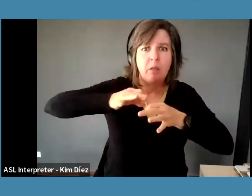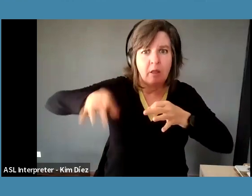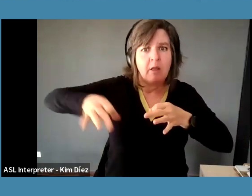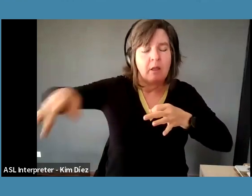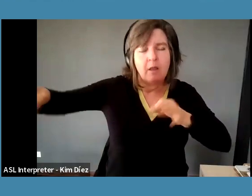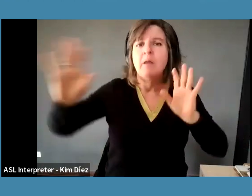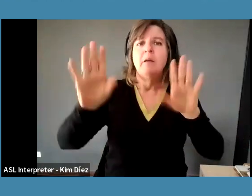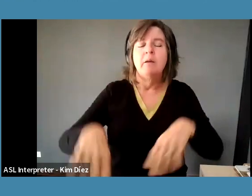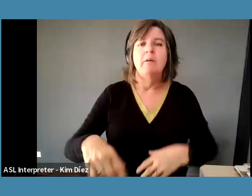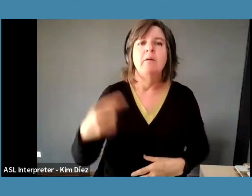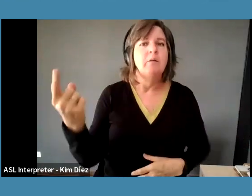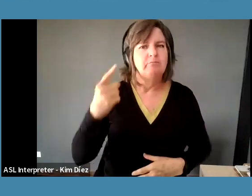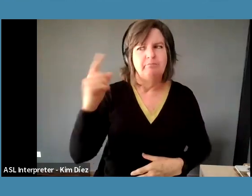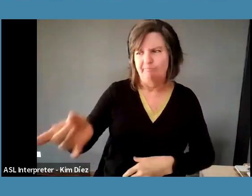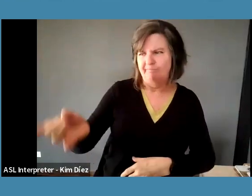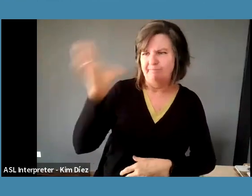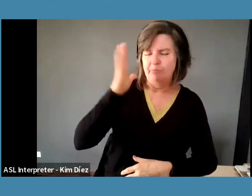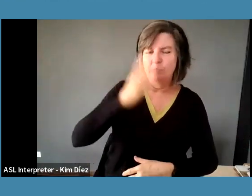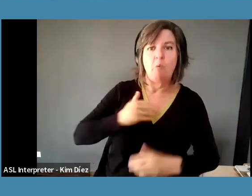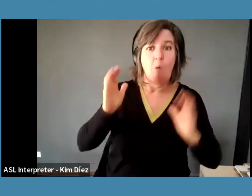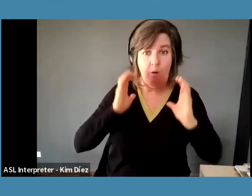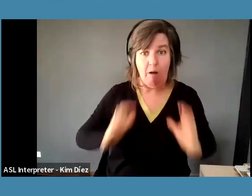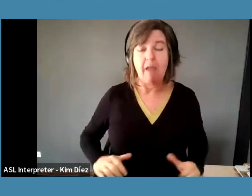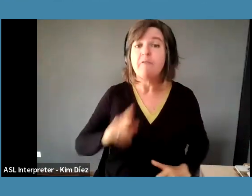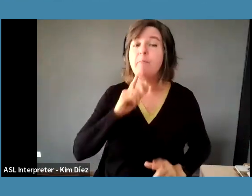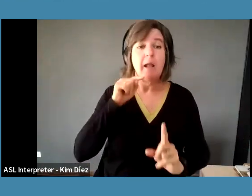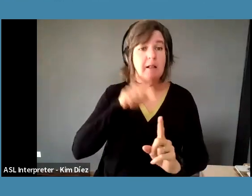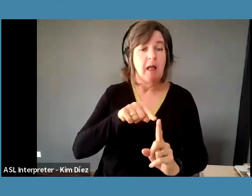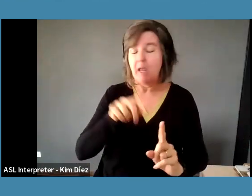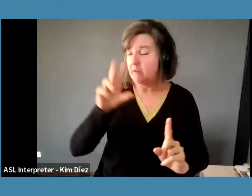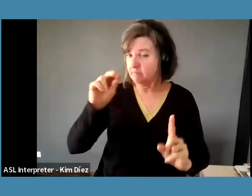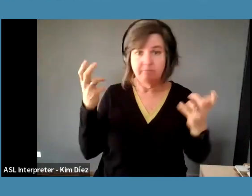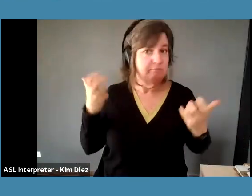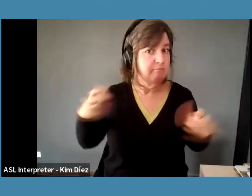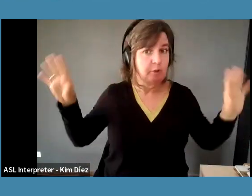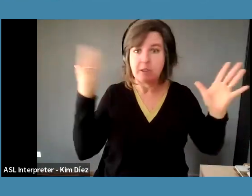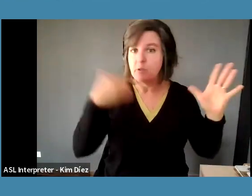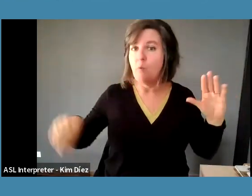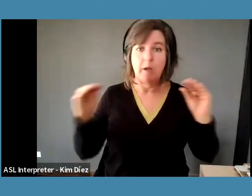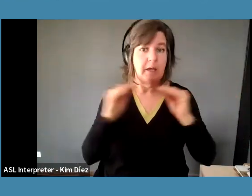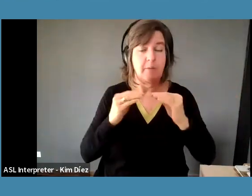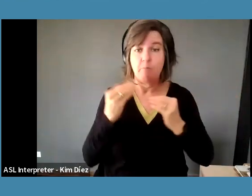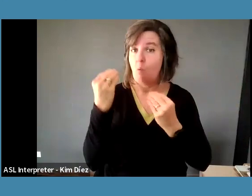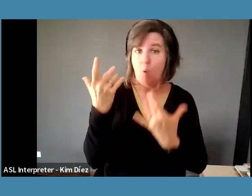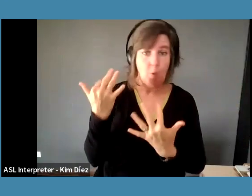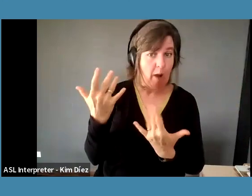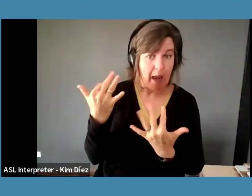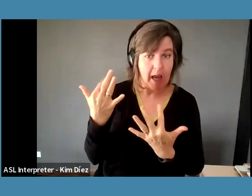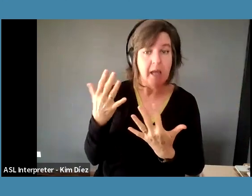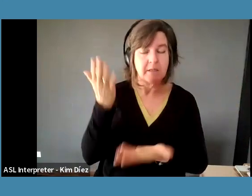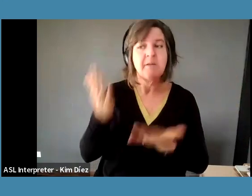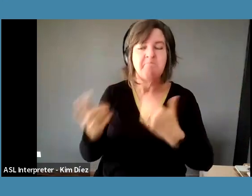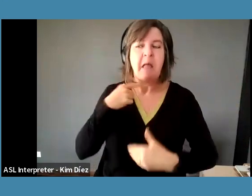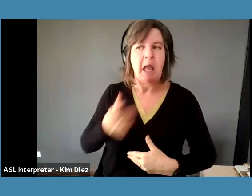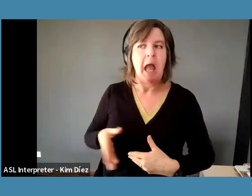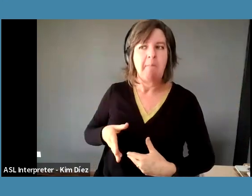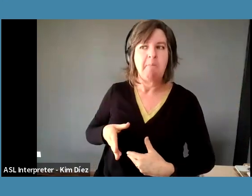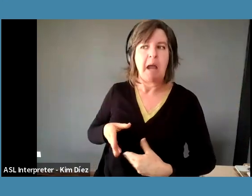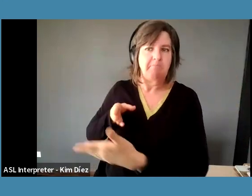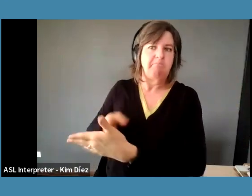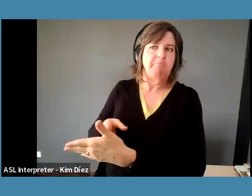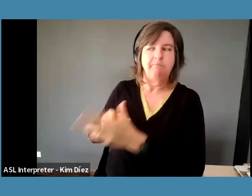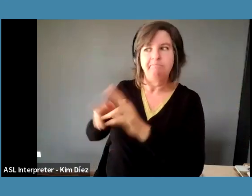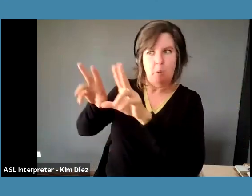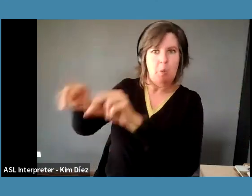something kind of egregious, or if my client really is not okay with waiting any longer, I might oppose a continuance. But generally I